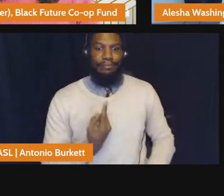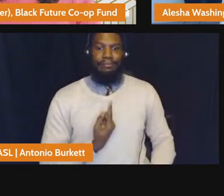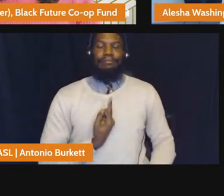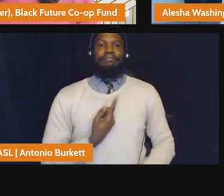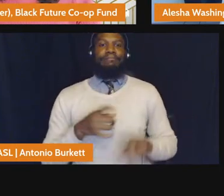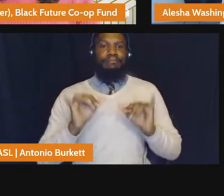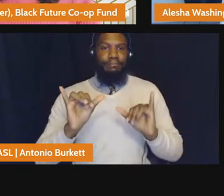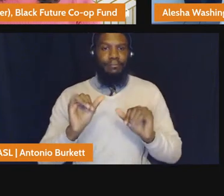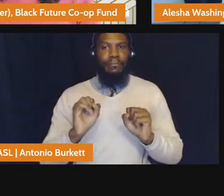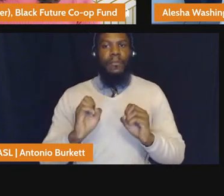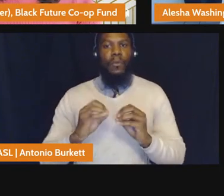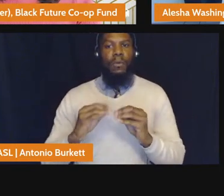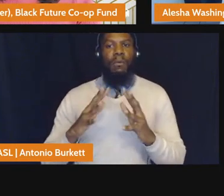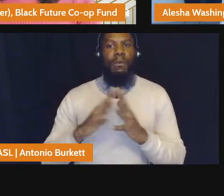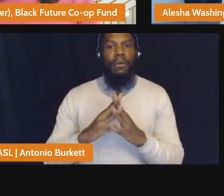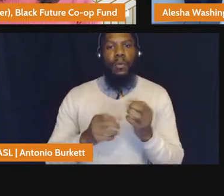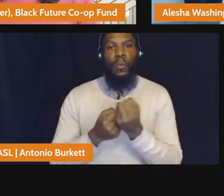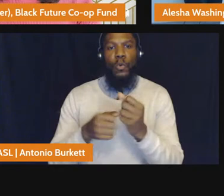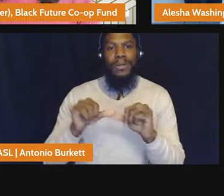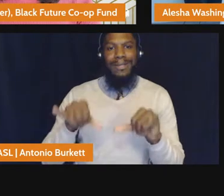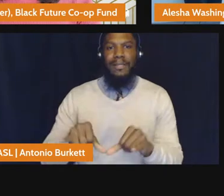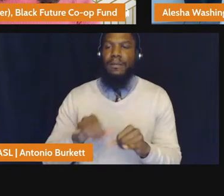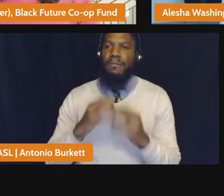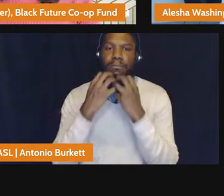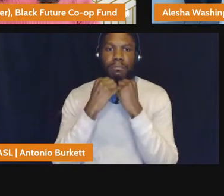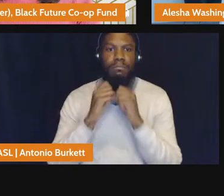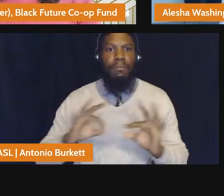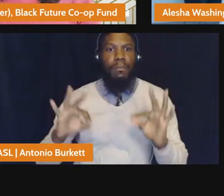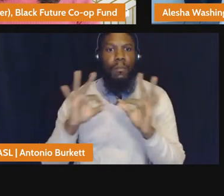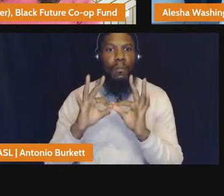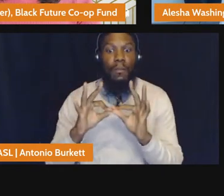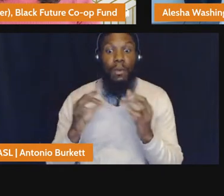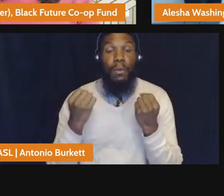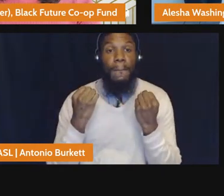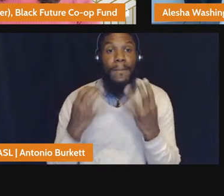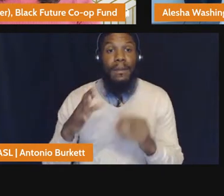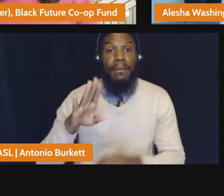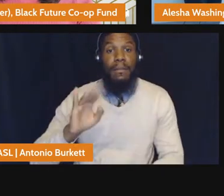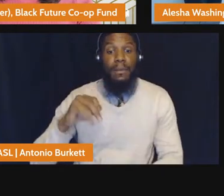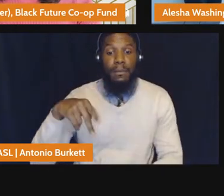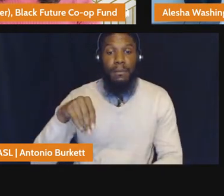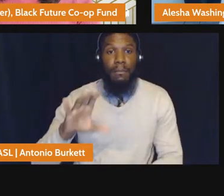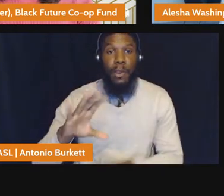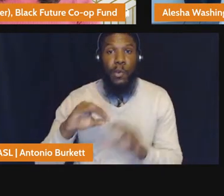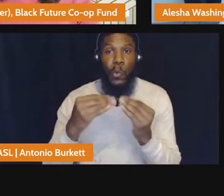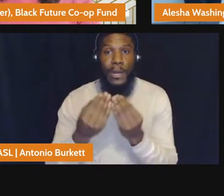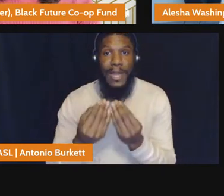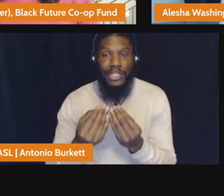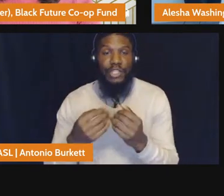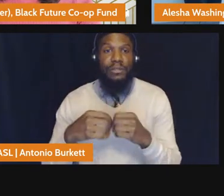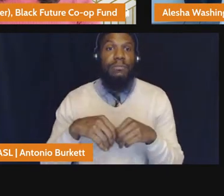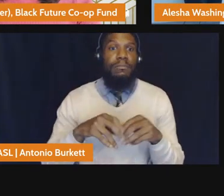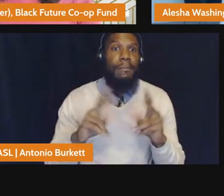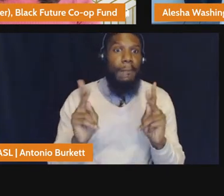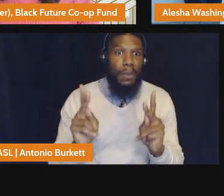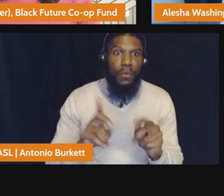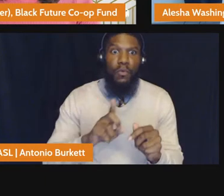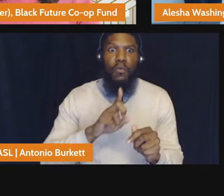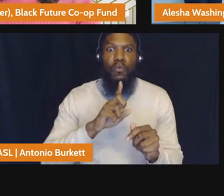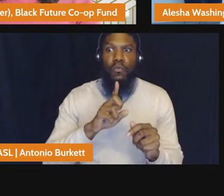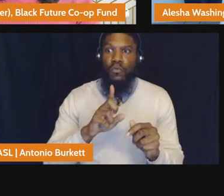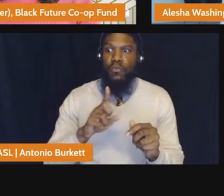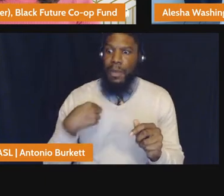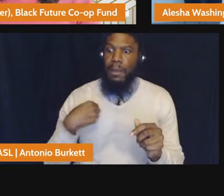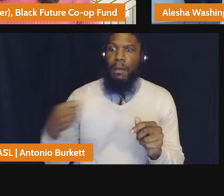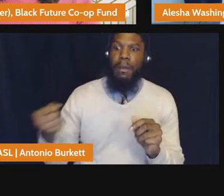many BIPOC community members, organizations really were happy to see representation